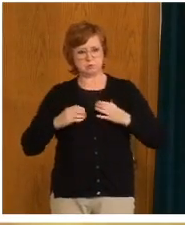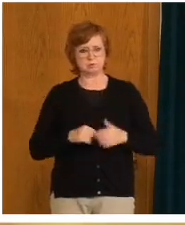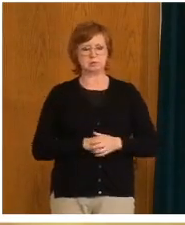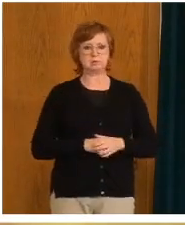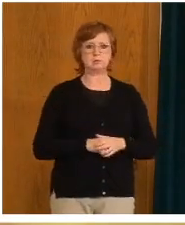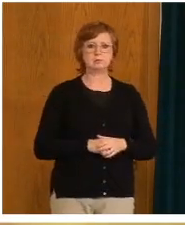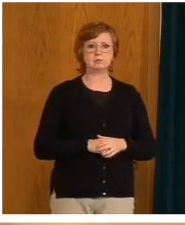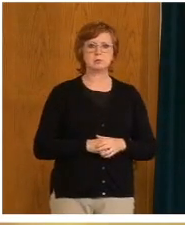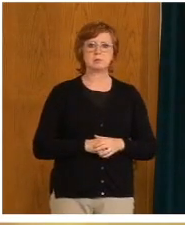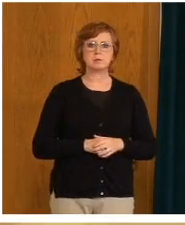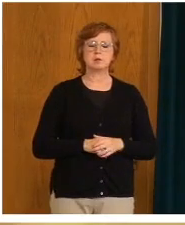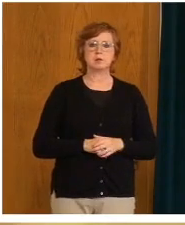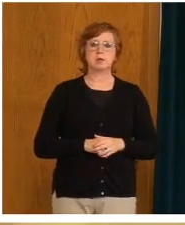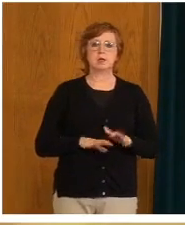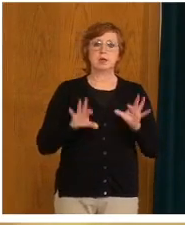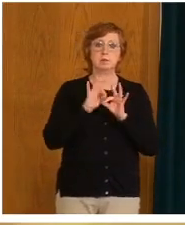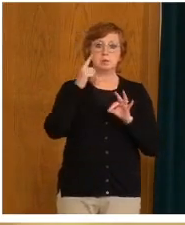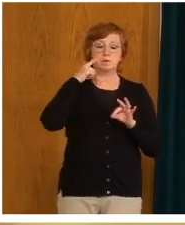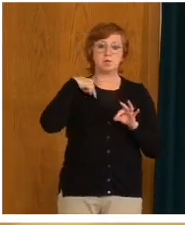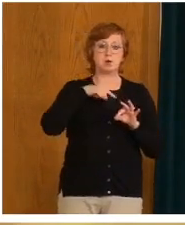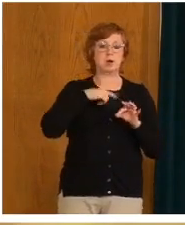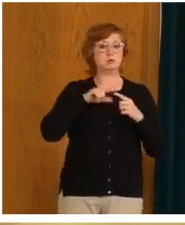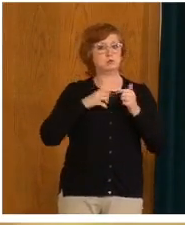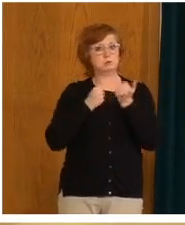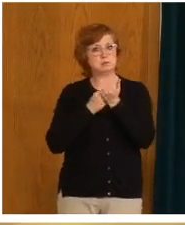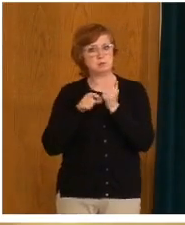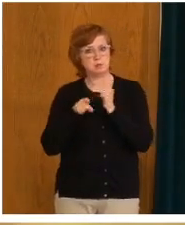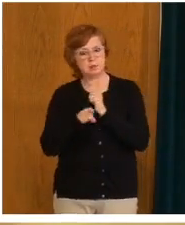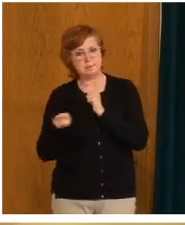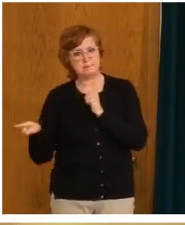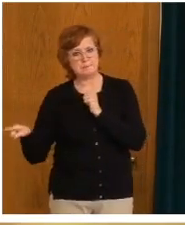we have the proper supports in place to ensure that even those